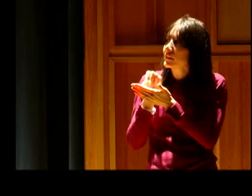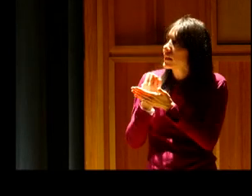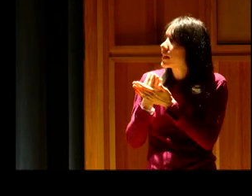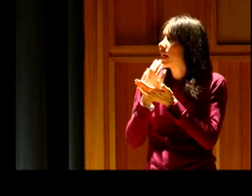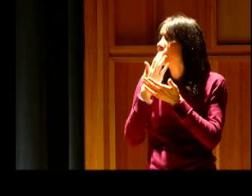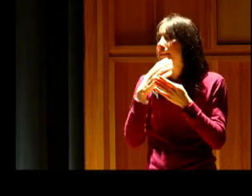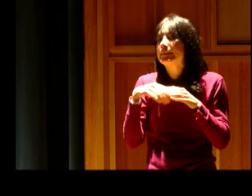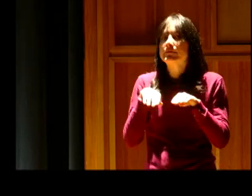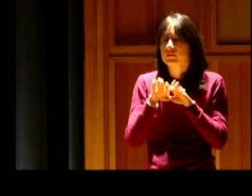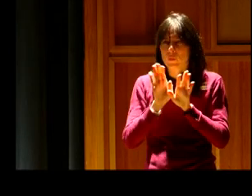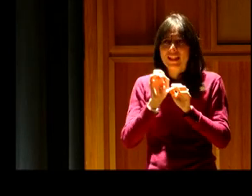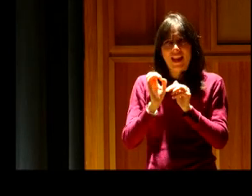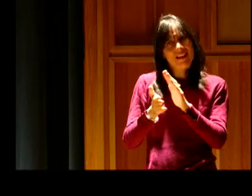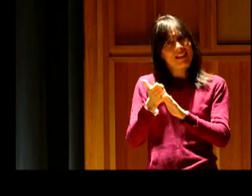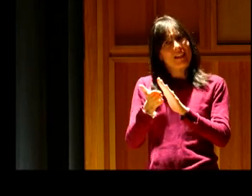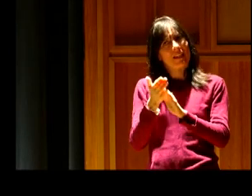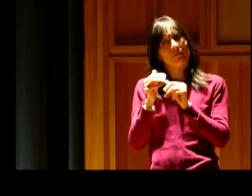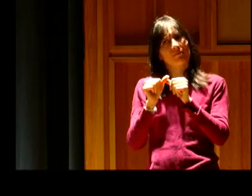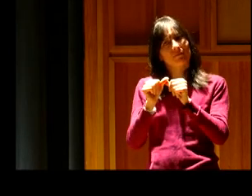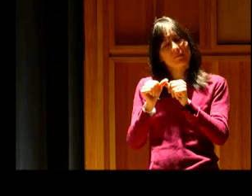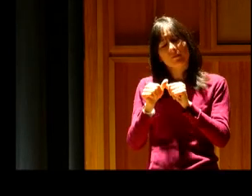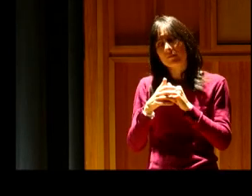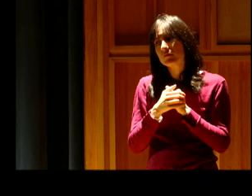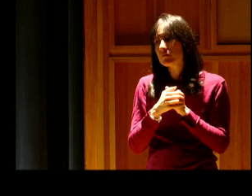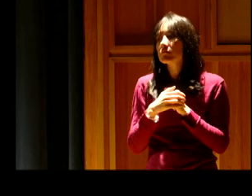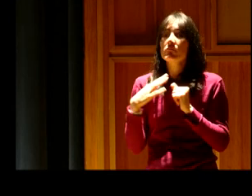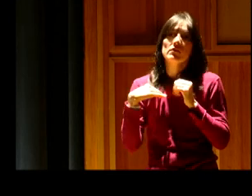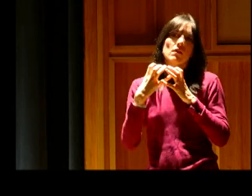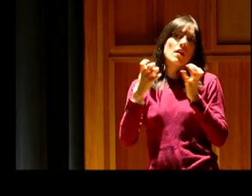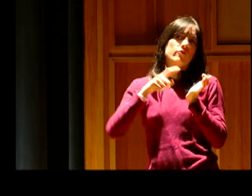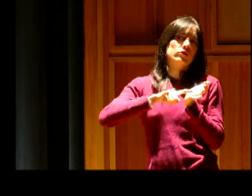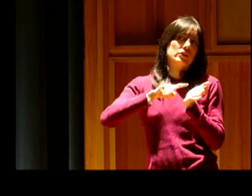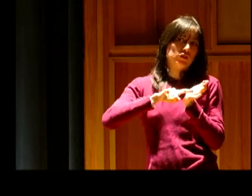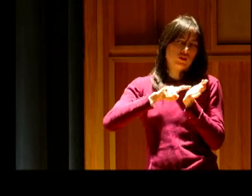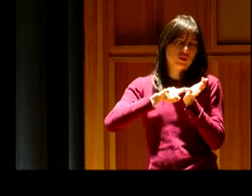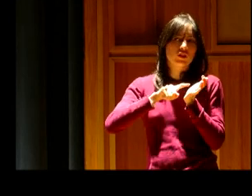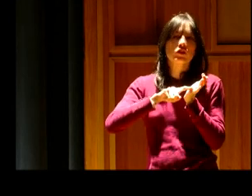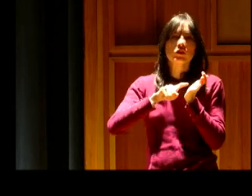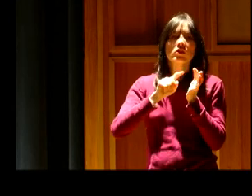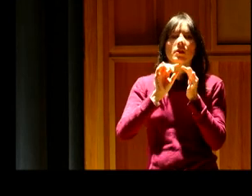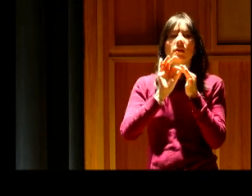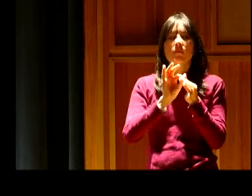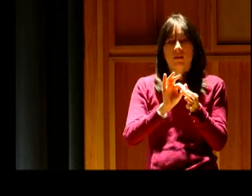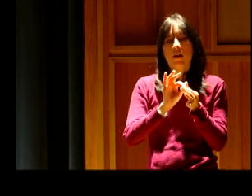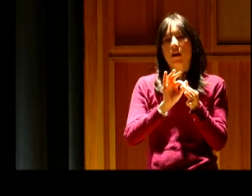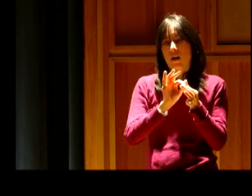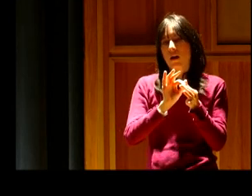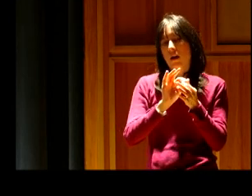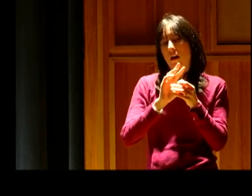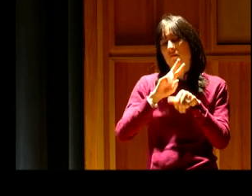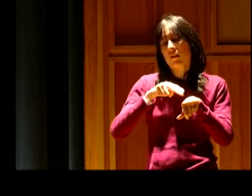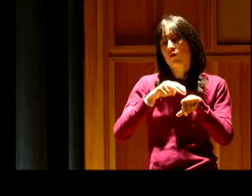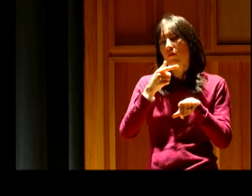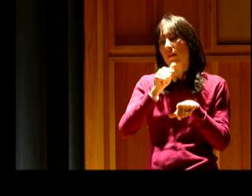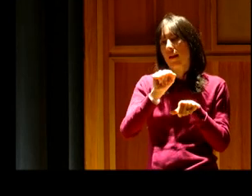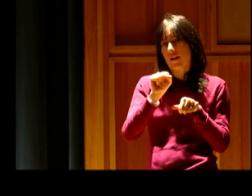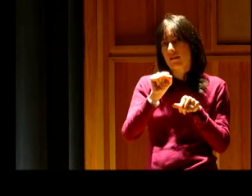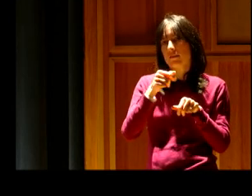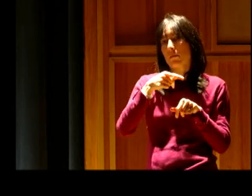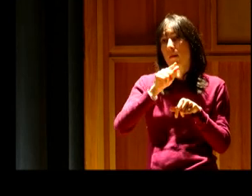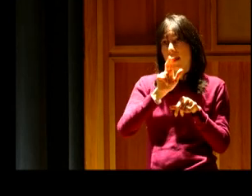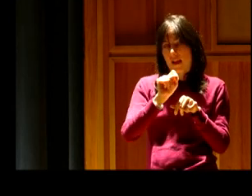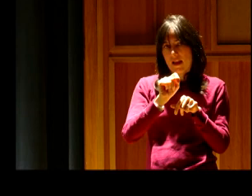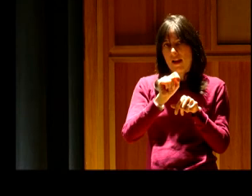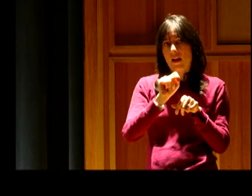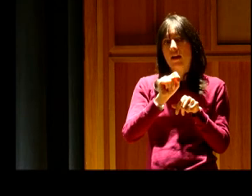conditions. And there is a great deal of good research and development being done on running natural gas plants with